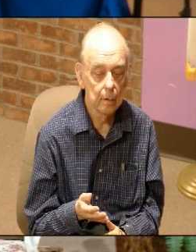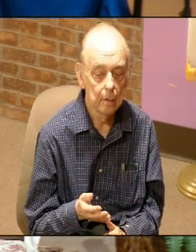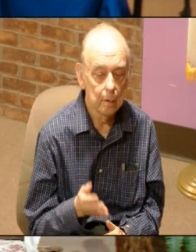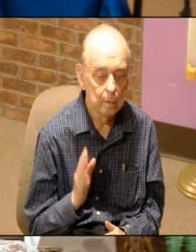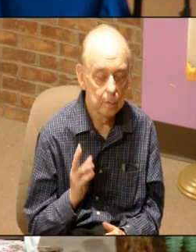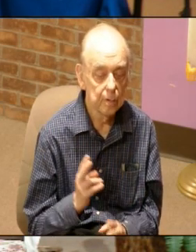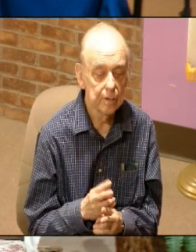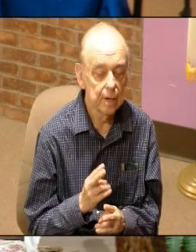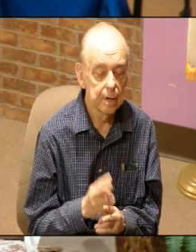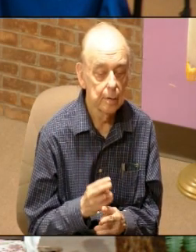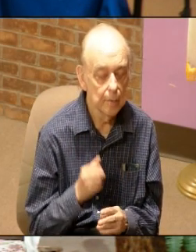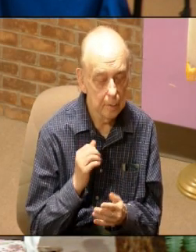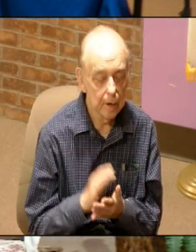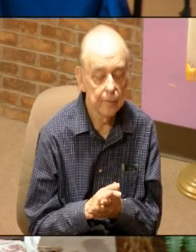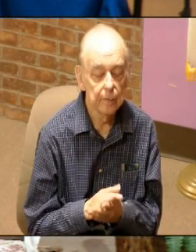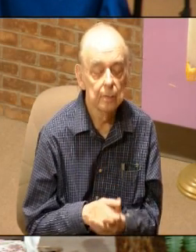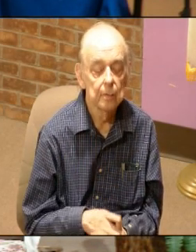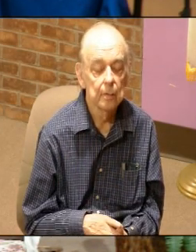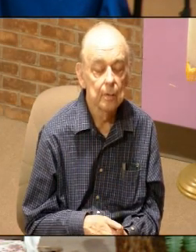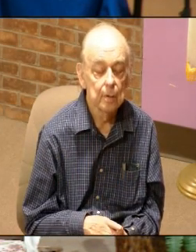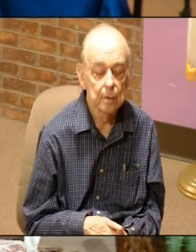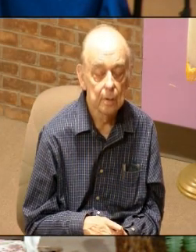is going to take care we'll meet you there